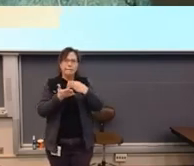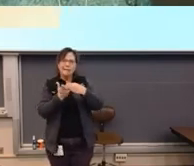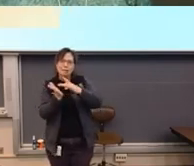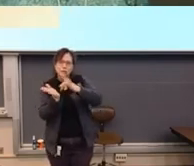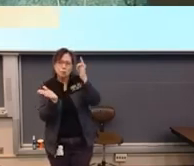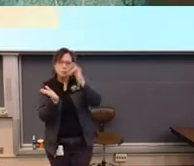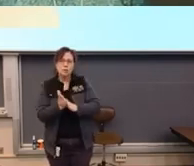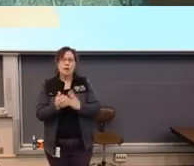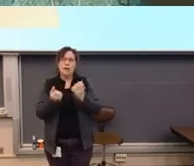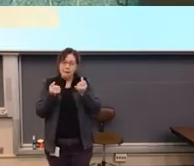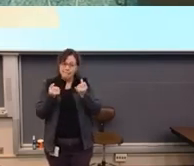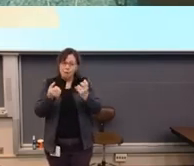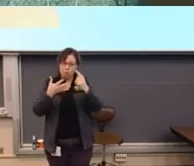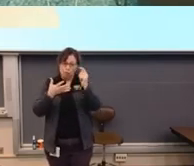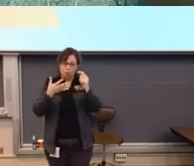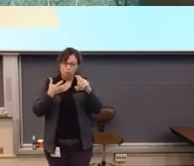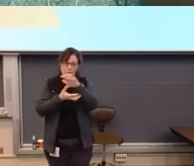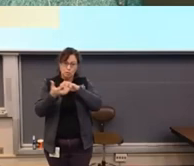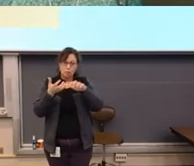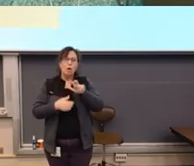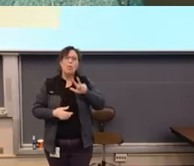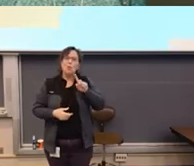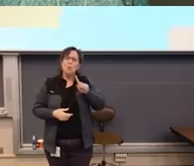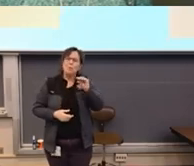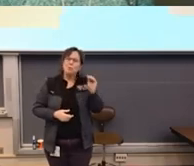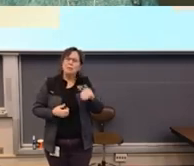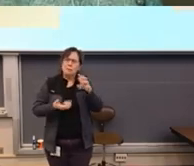and multiple forms of abuse at 31%.